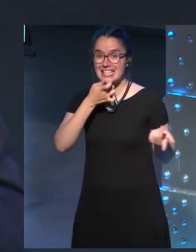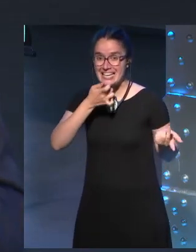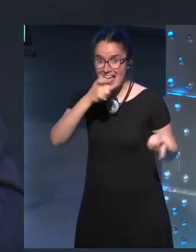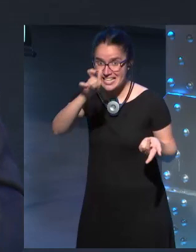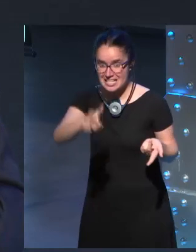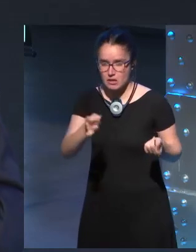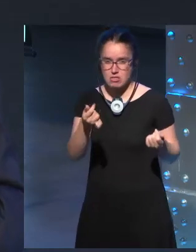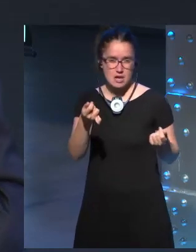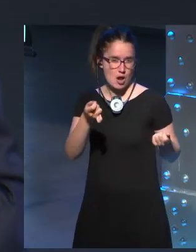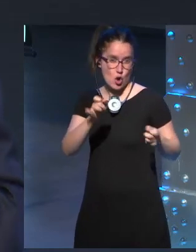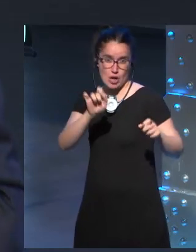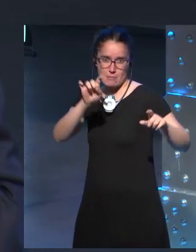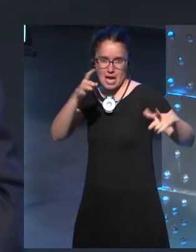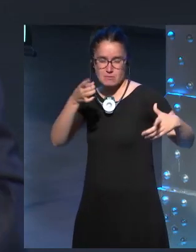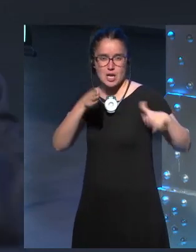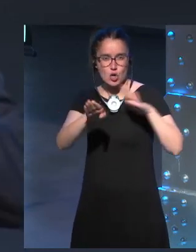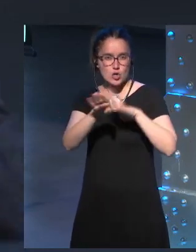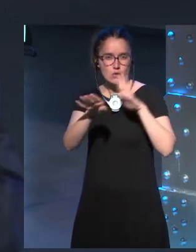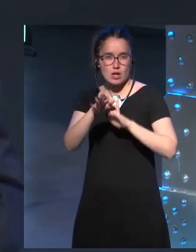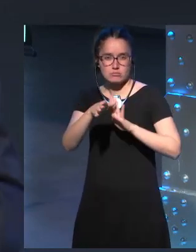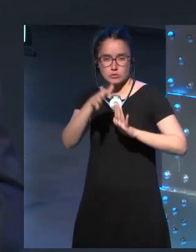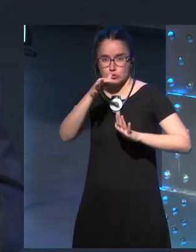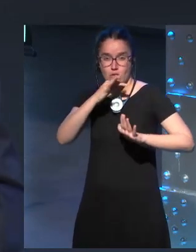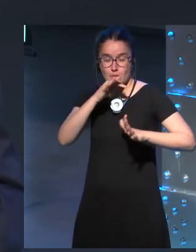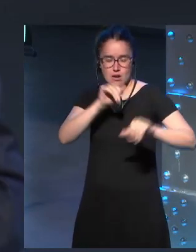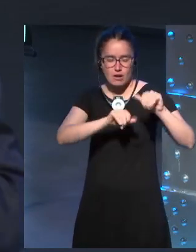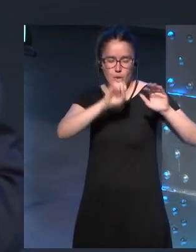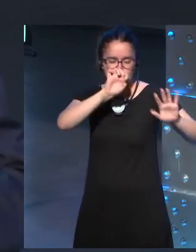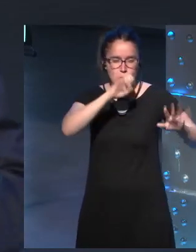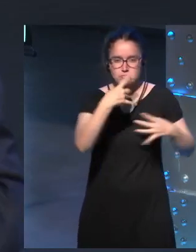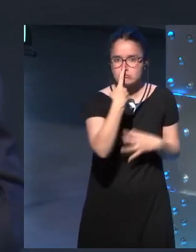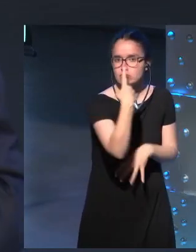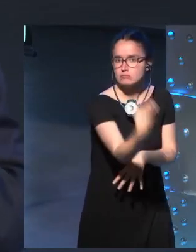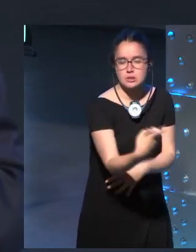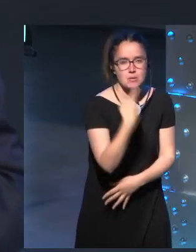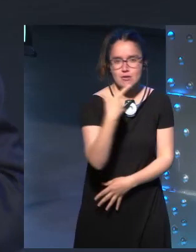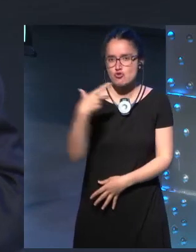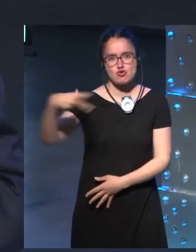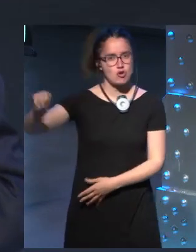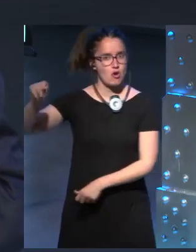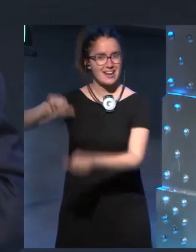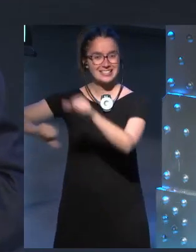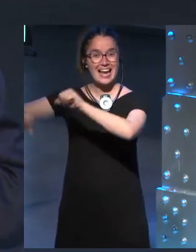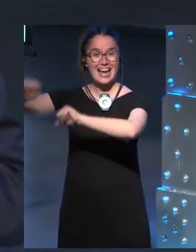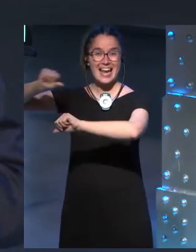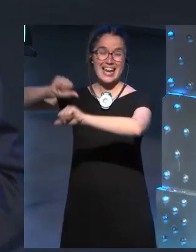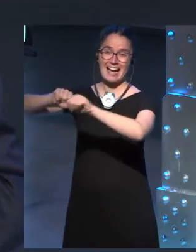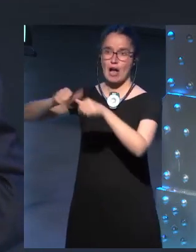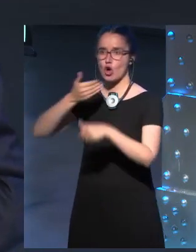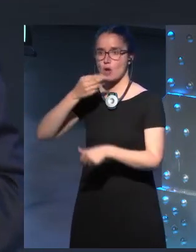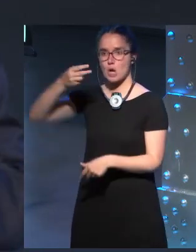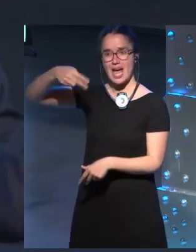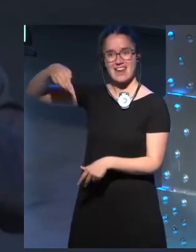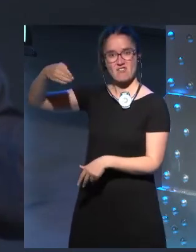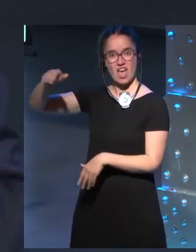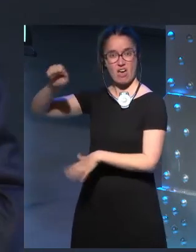think that English people that are the ones that have more money will still be fascinated with their league and will refuse to